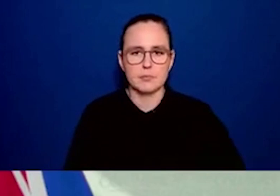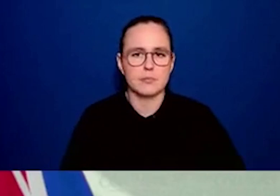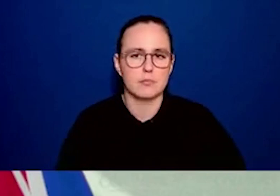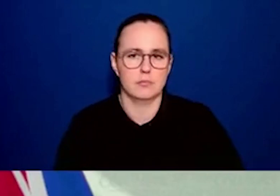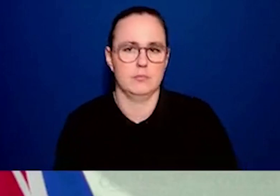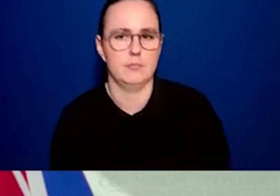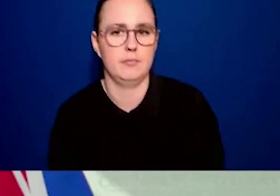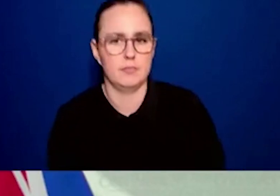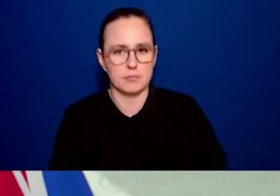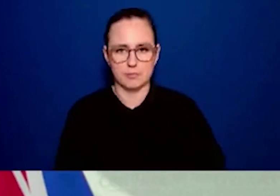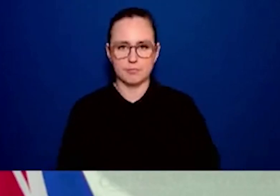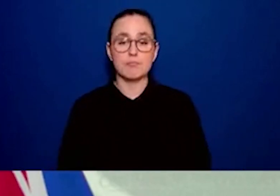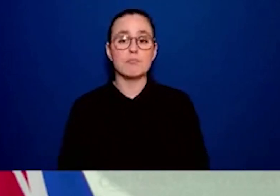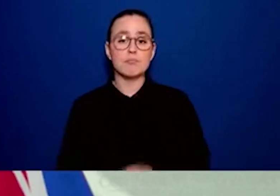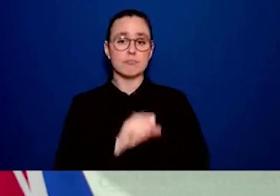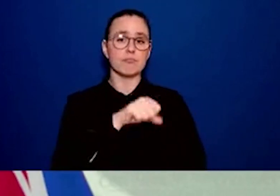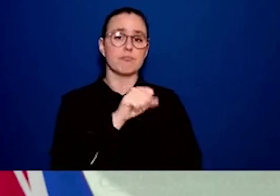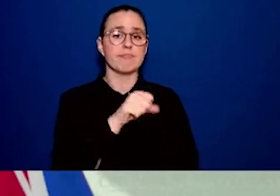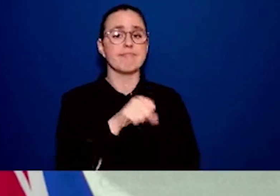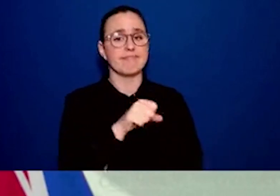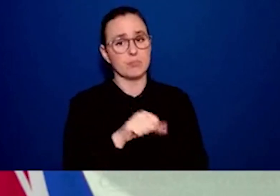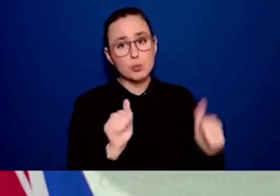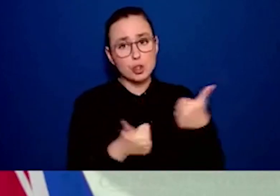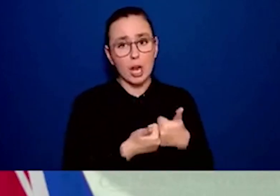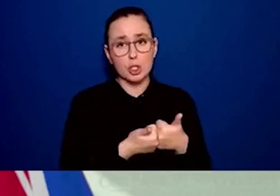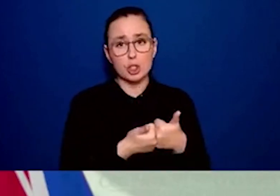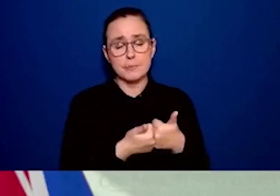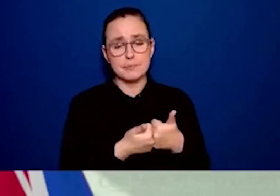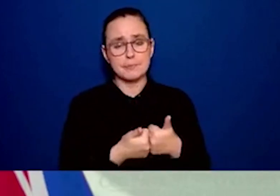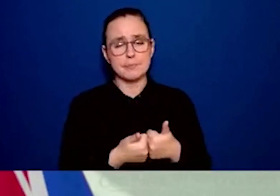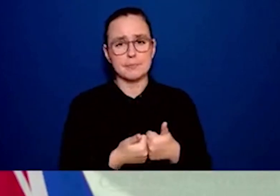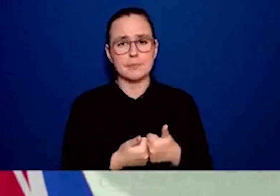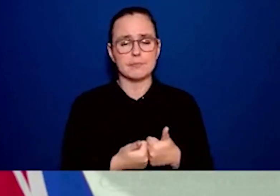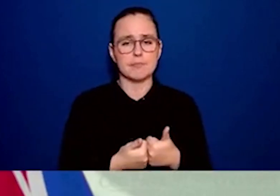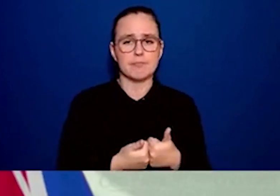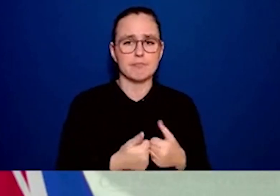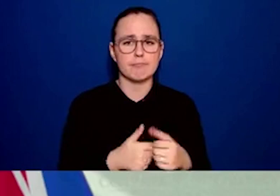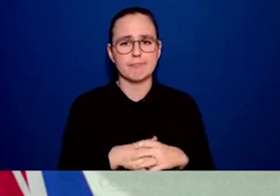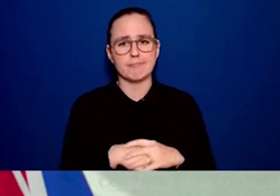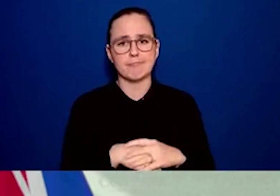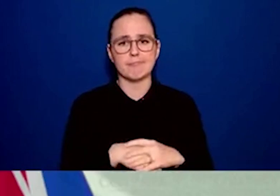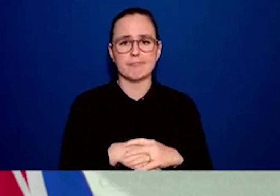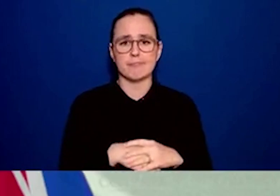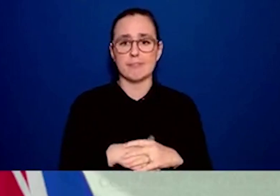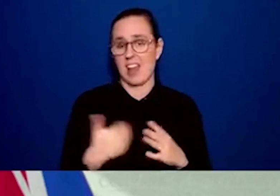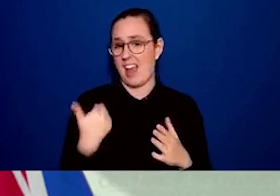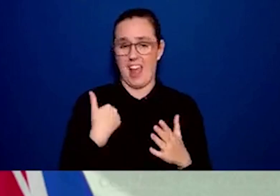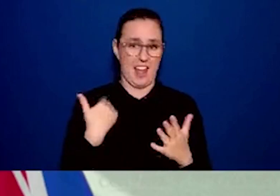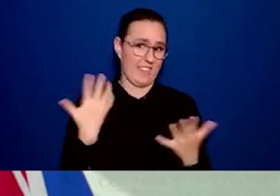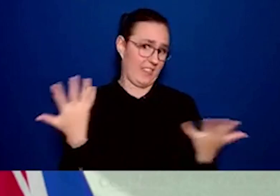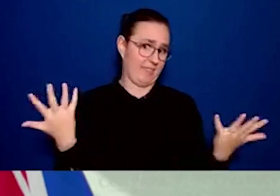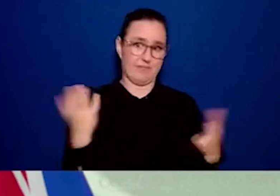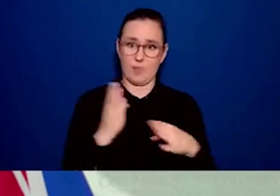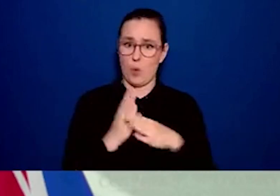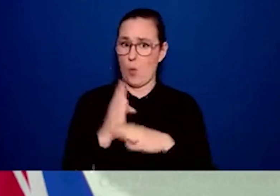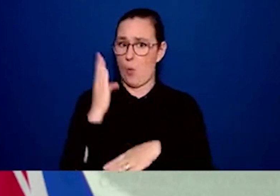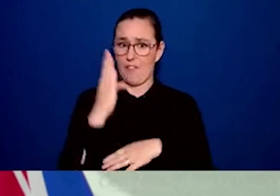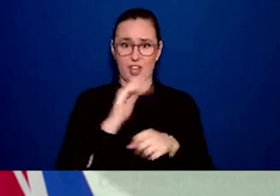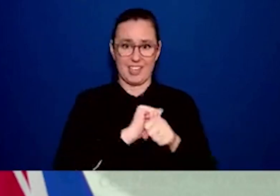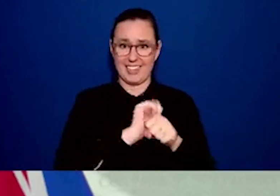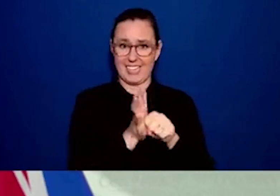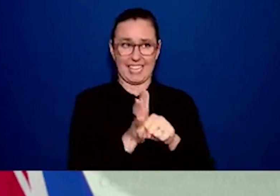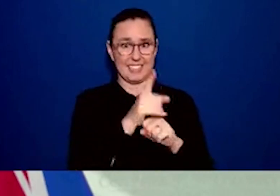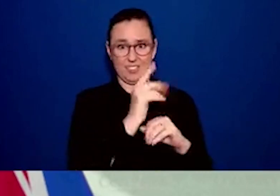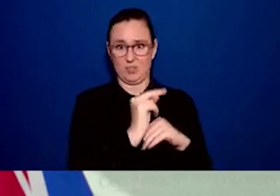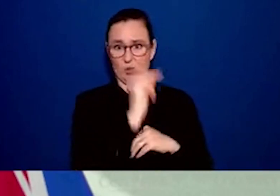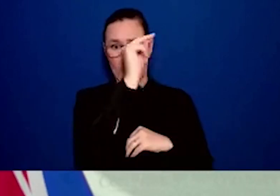I would say, these numbers are very challenging. We've seen days where there are more than 100 cases. We